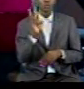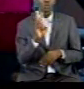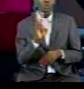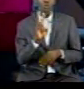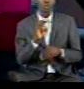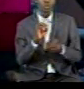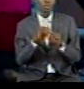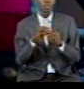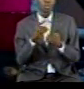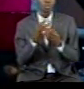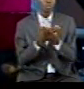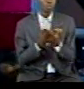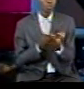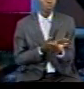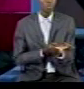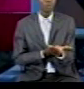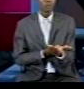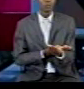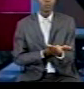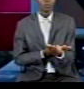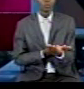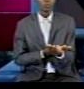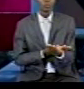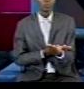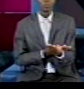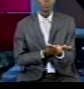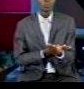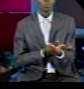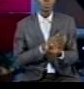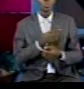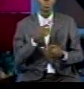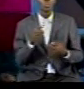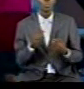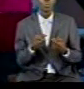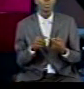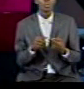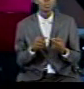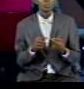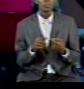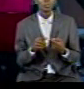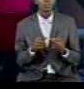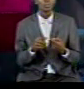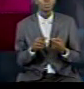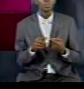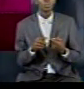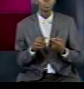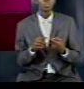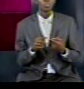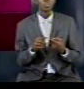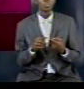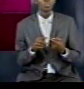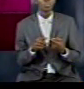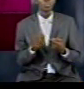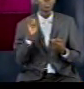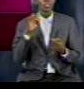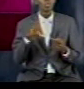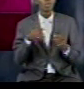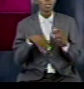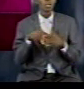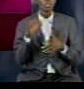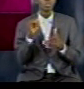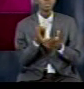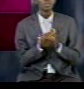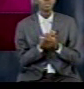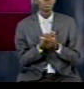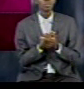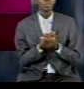morning, when I wake up in that time, I found out that my hand